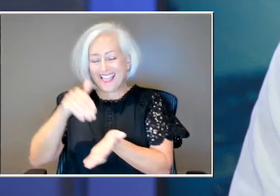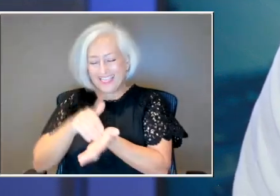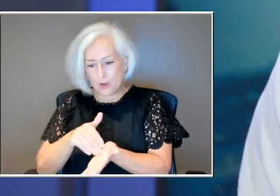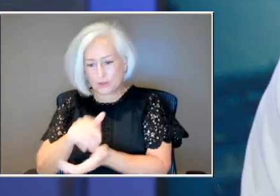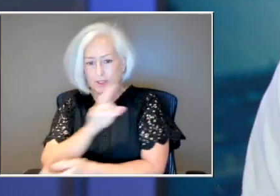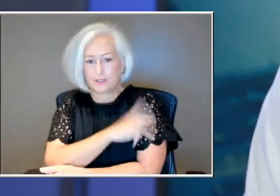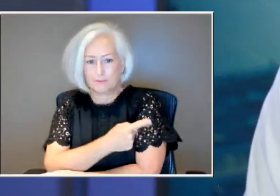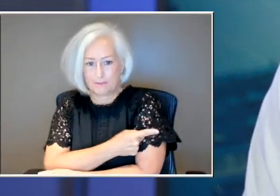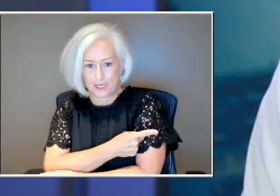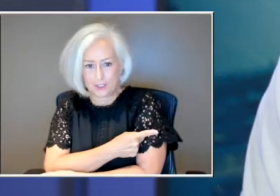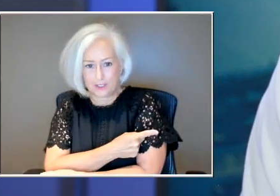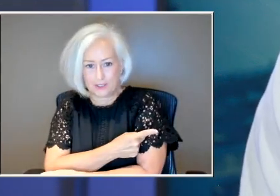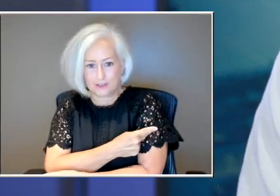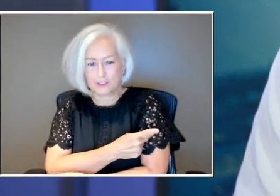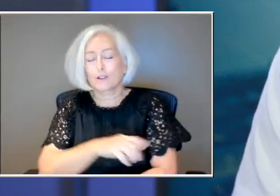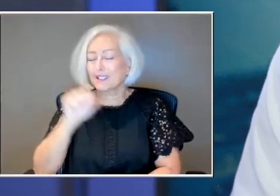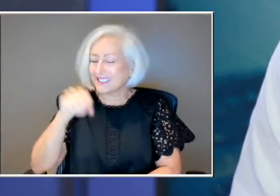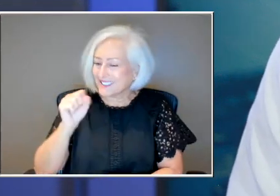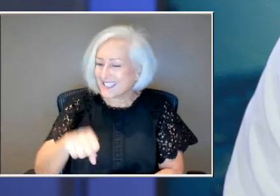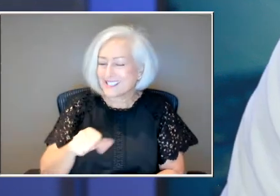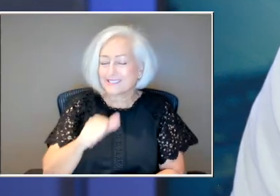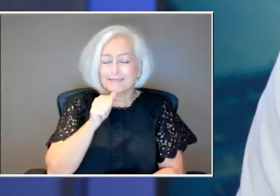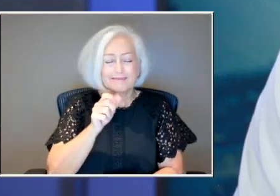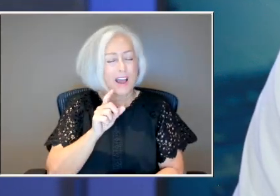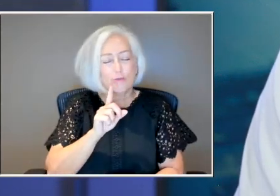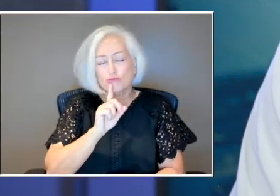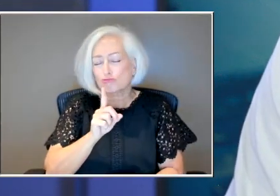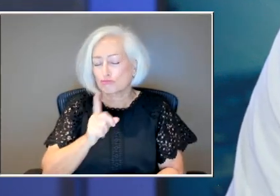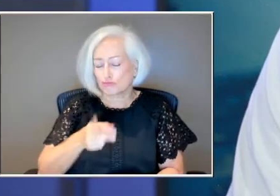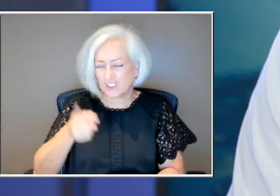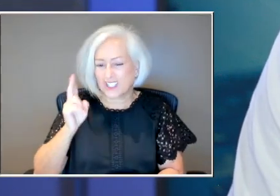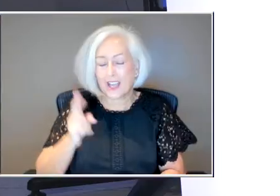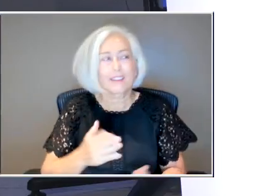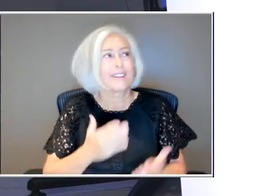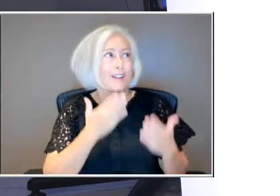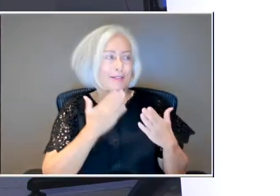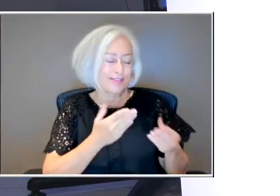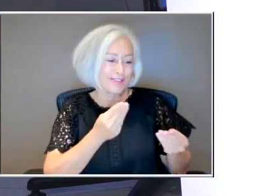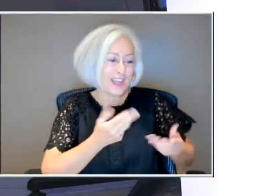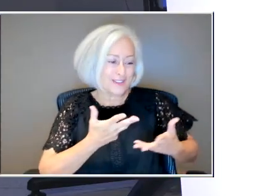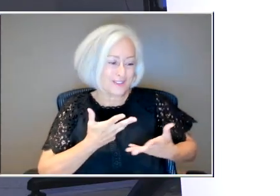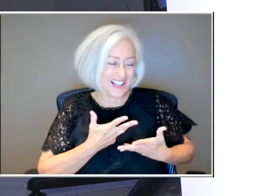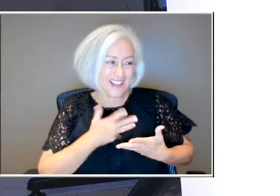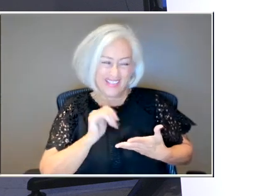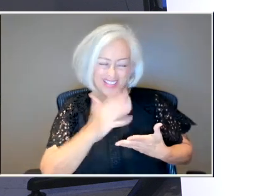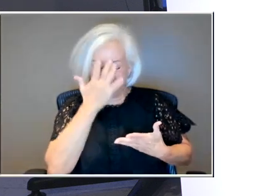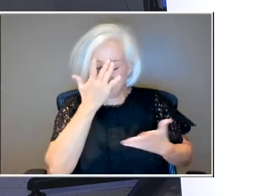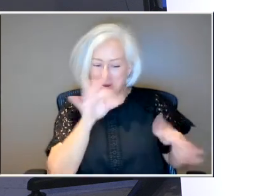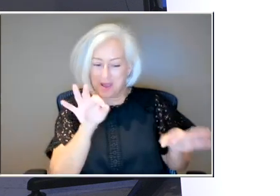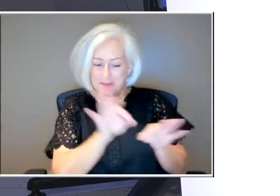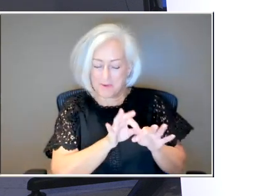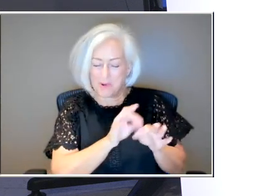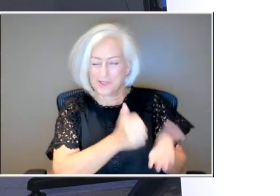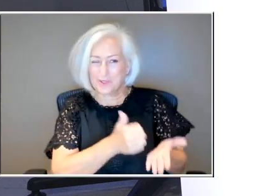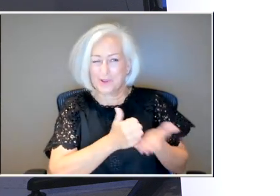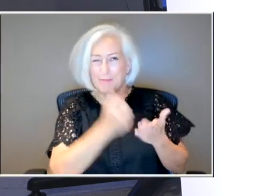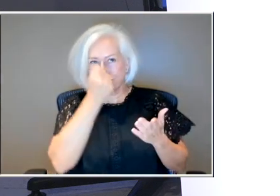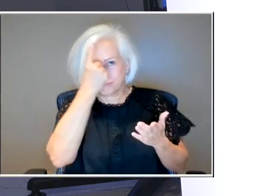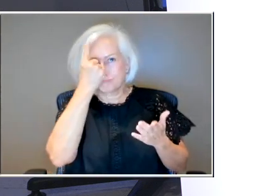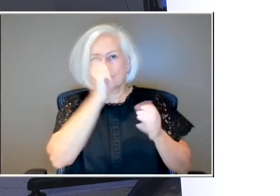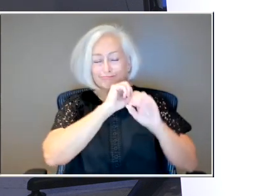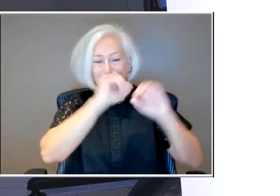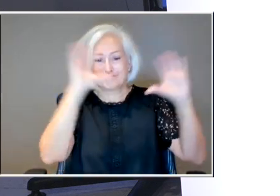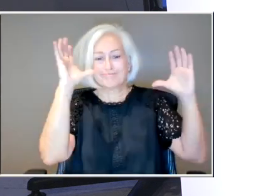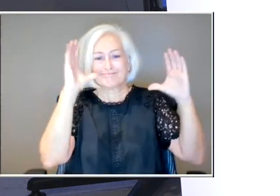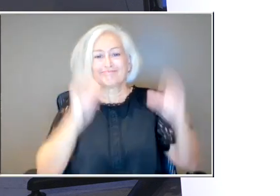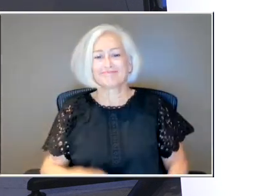high, and well, thanks for breaking the study down. That's why you're important. We try to put it in context. Keep people calm, in that regard, that For they don't sure. worry